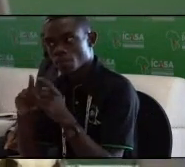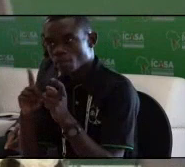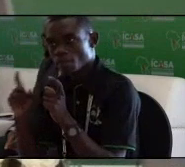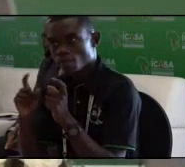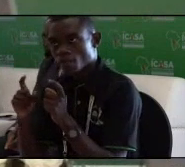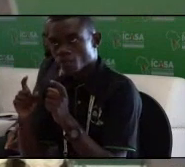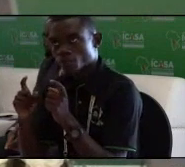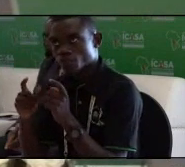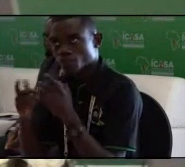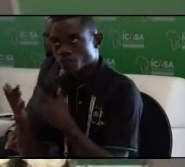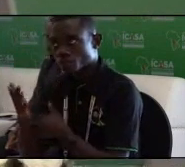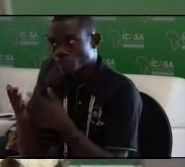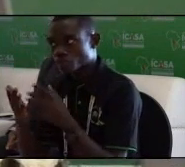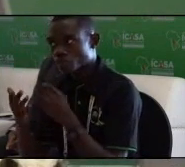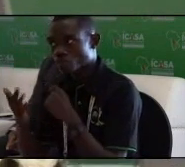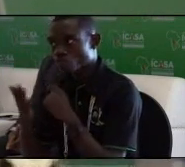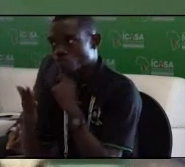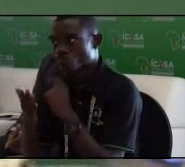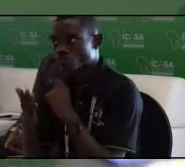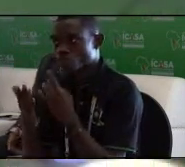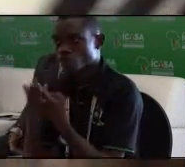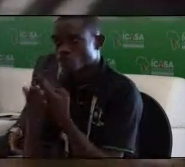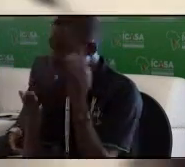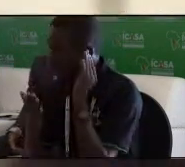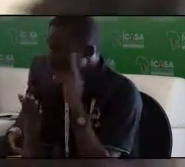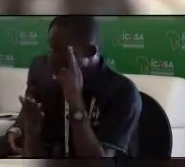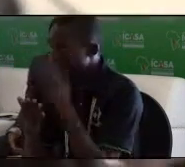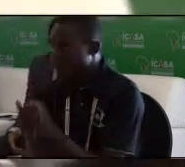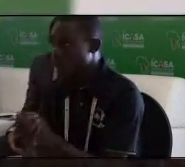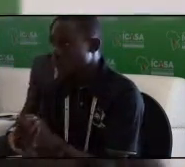the context of blood-based products, but also generally? Thank you.